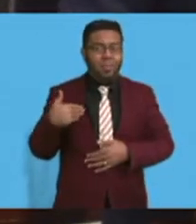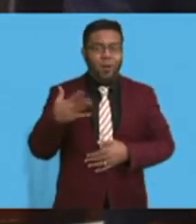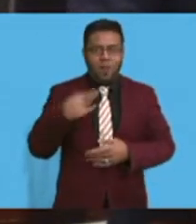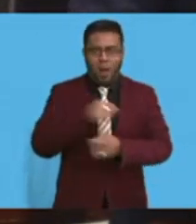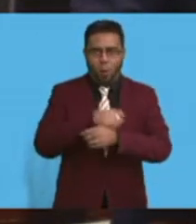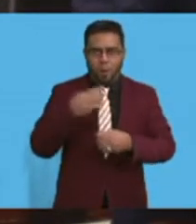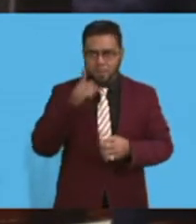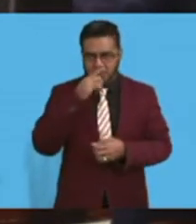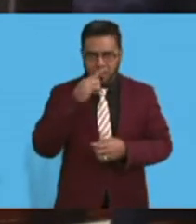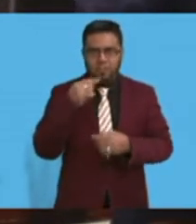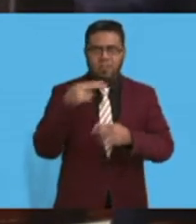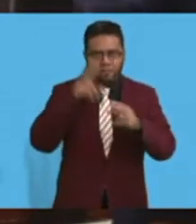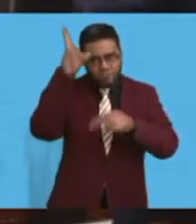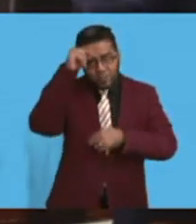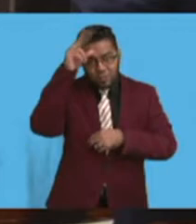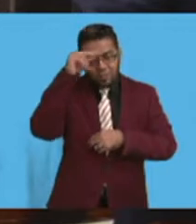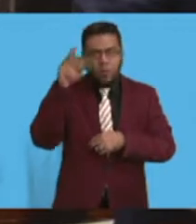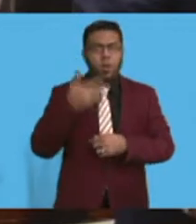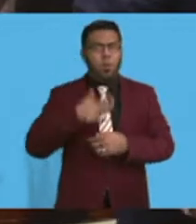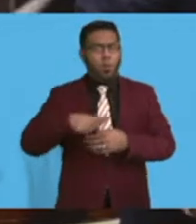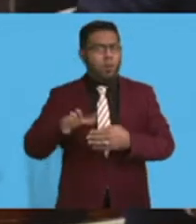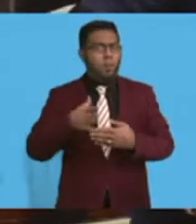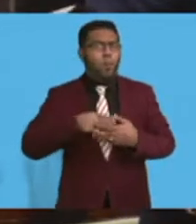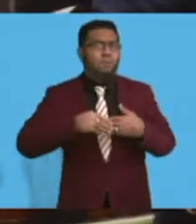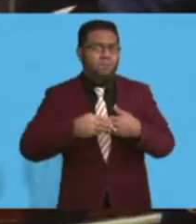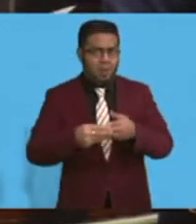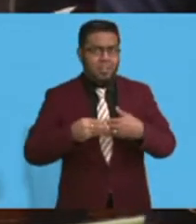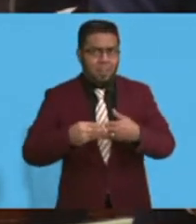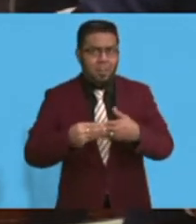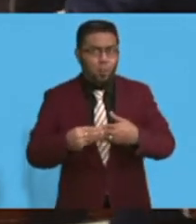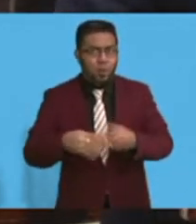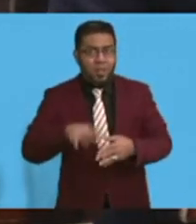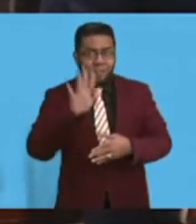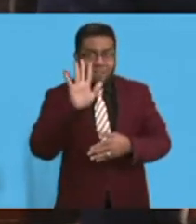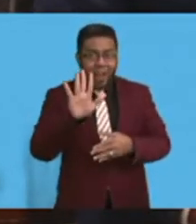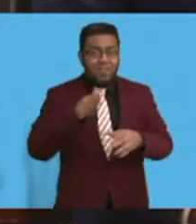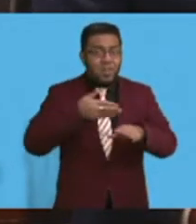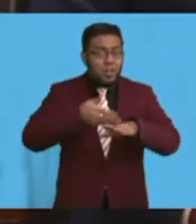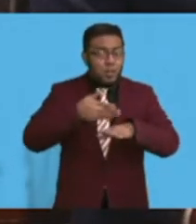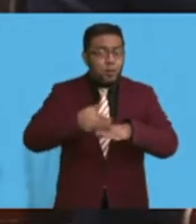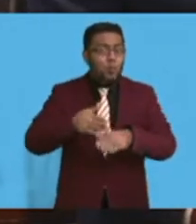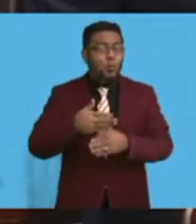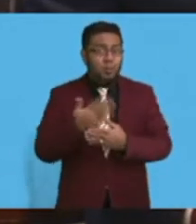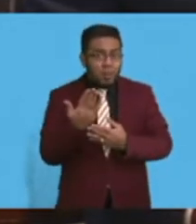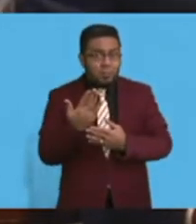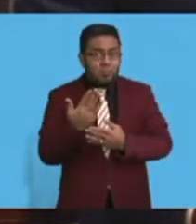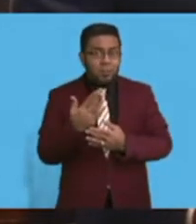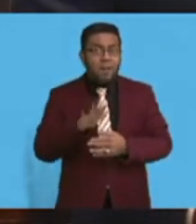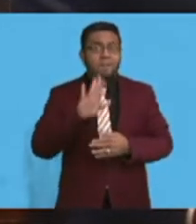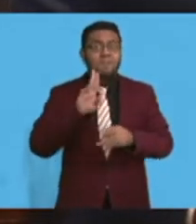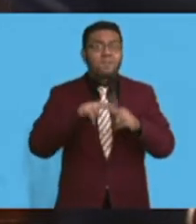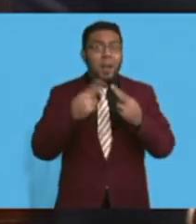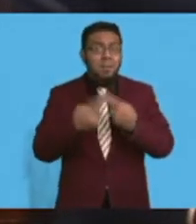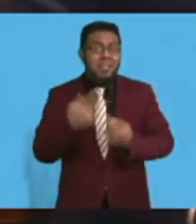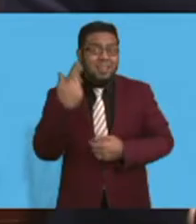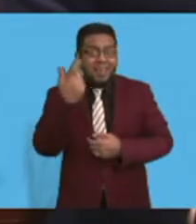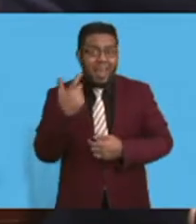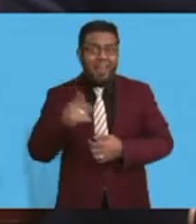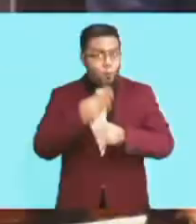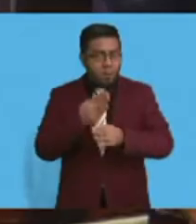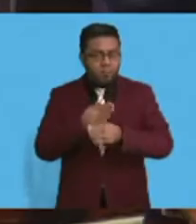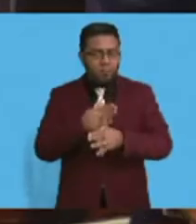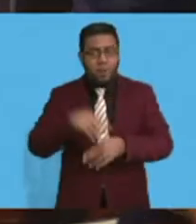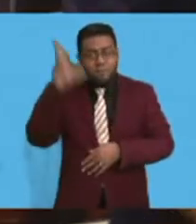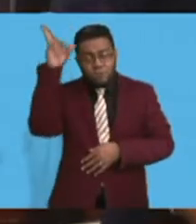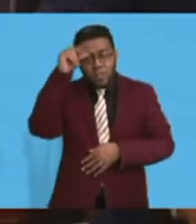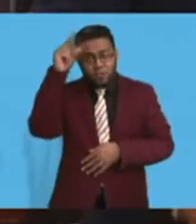clear Fijians wanted more flexibility, and we know these 5 new days of family care leave are more than fair recompense. Madam